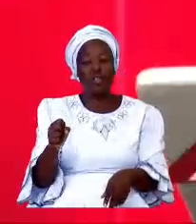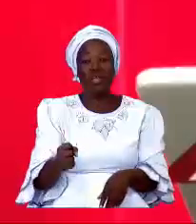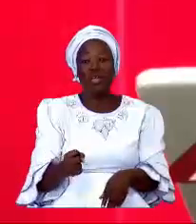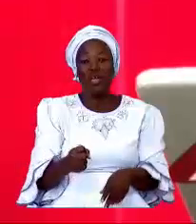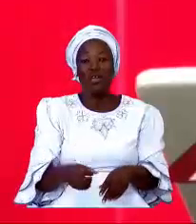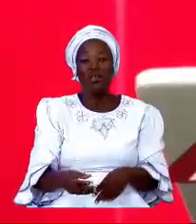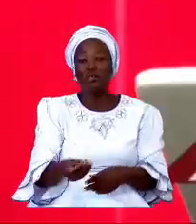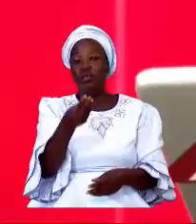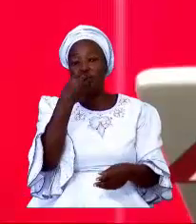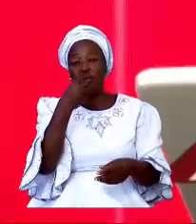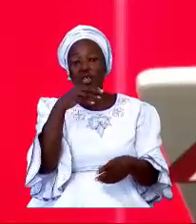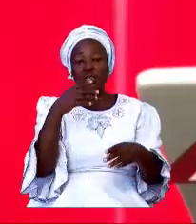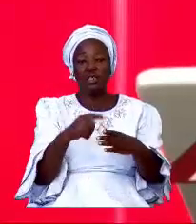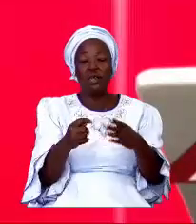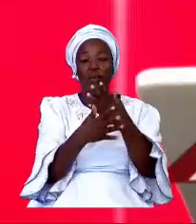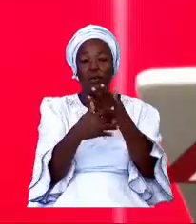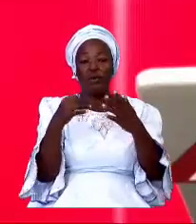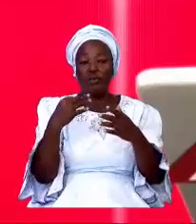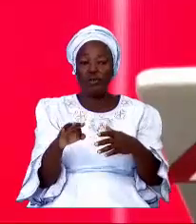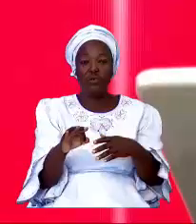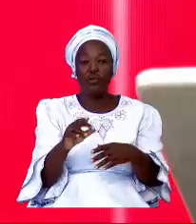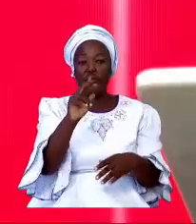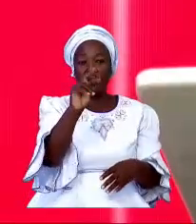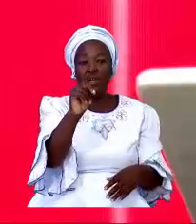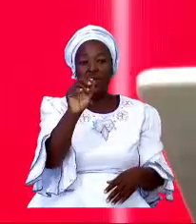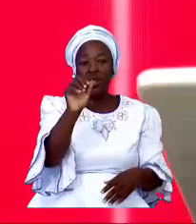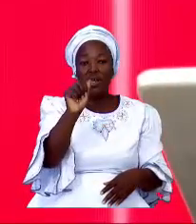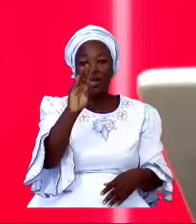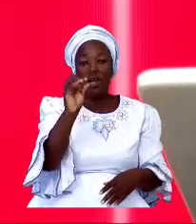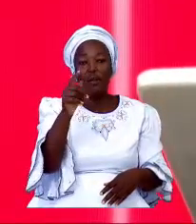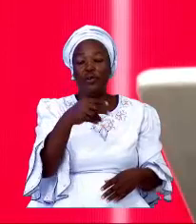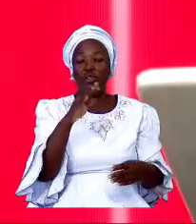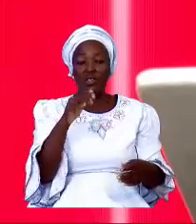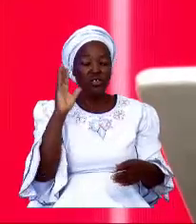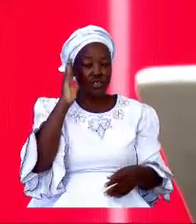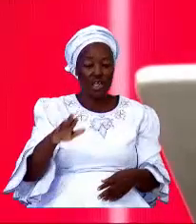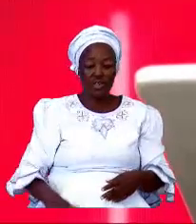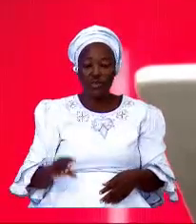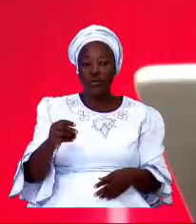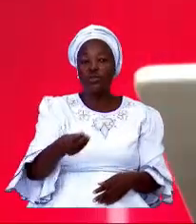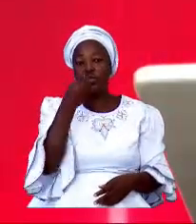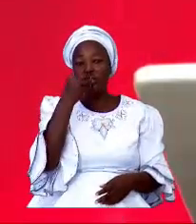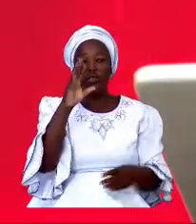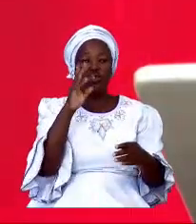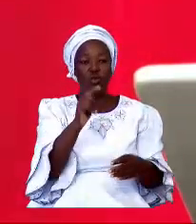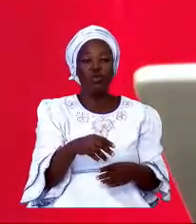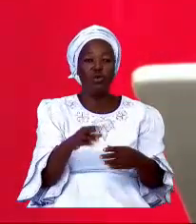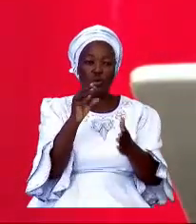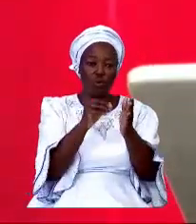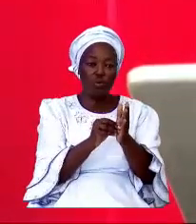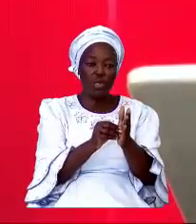the dogs lick the blood of Naboth, shall dogs lick thy